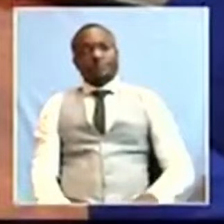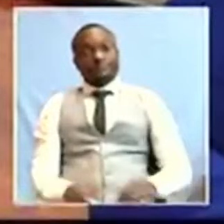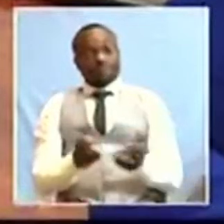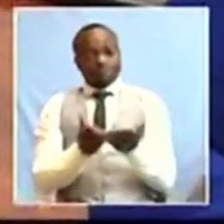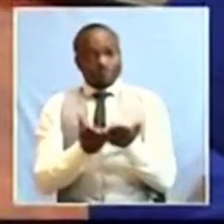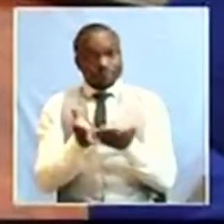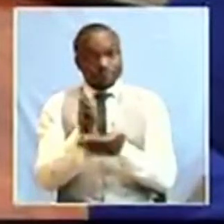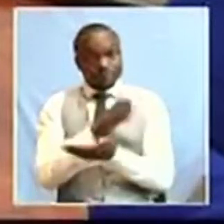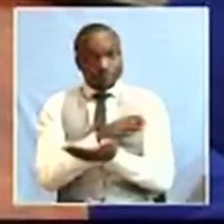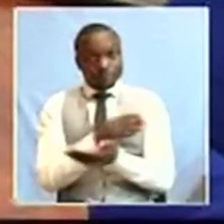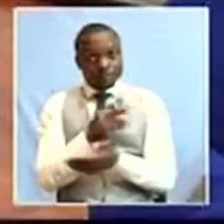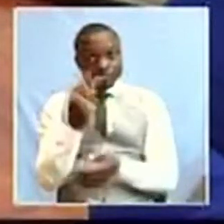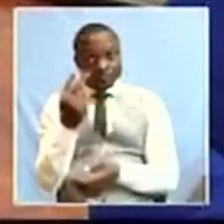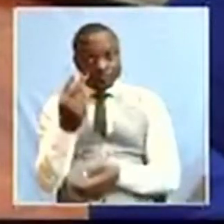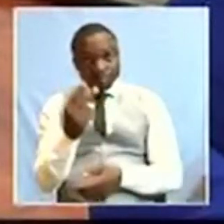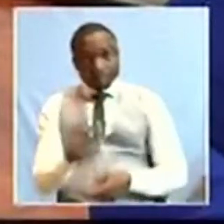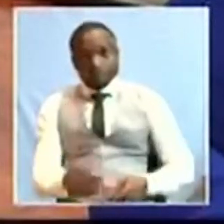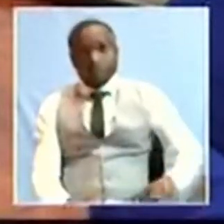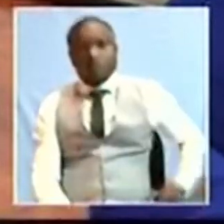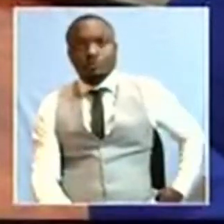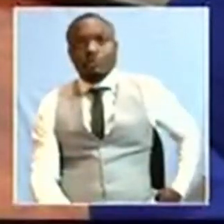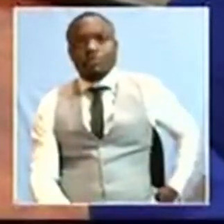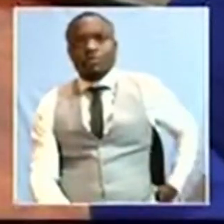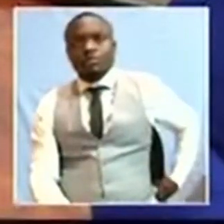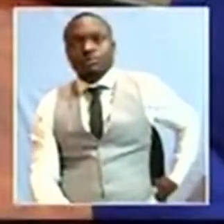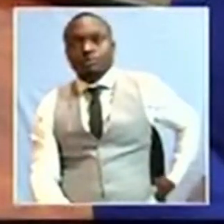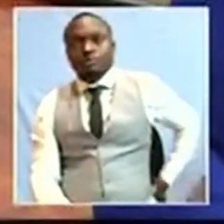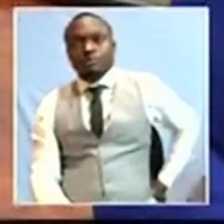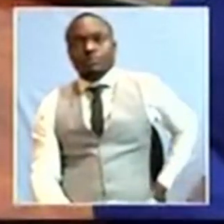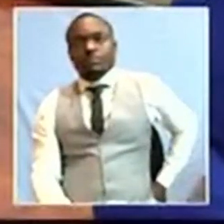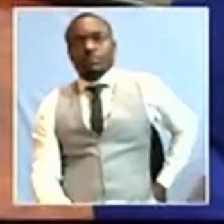Page 2, Chair.